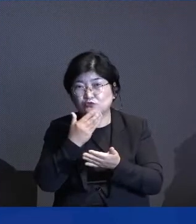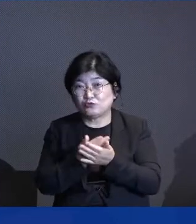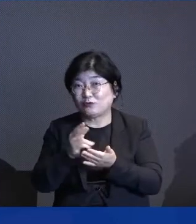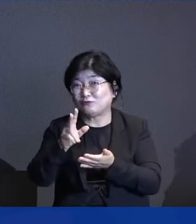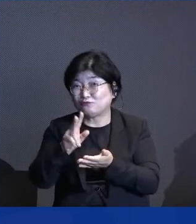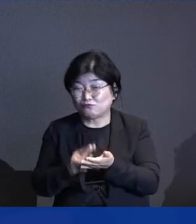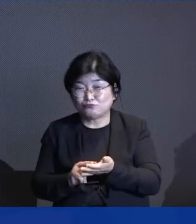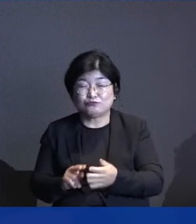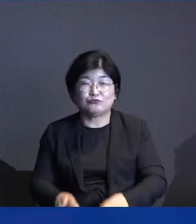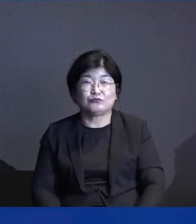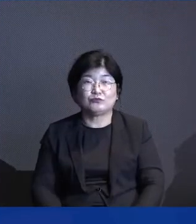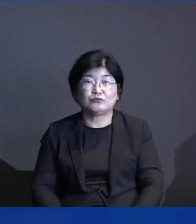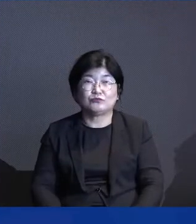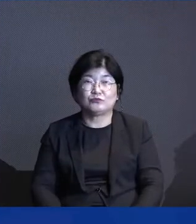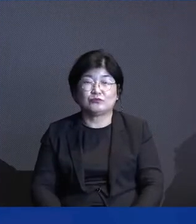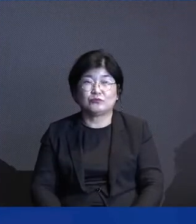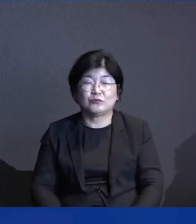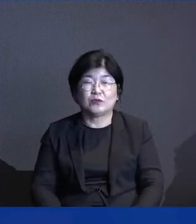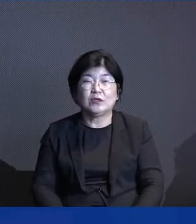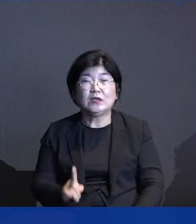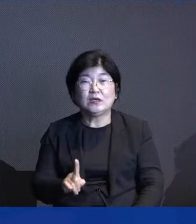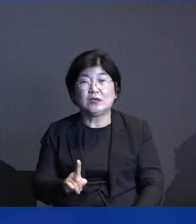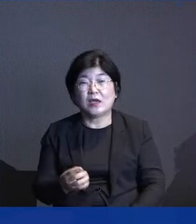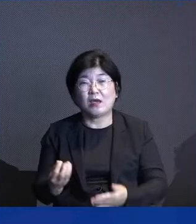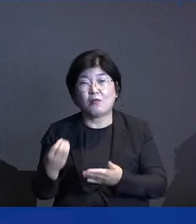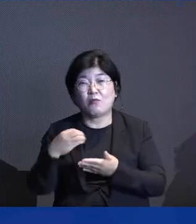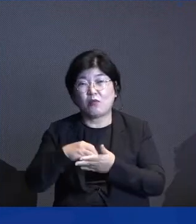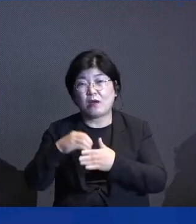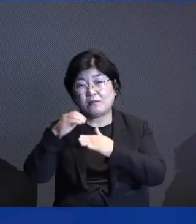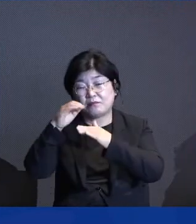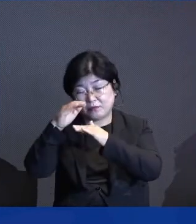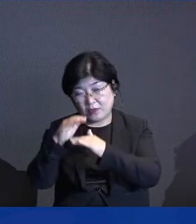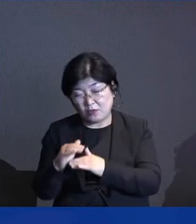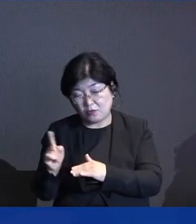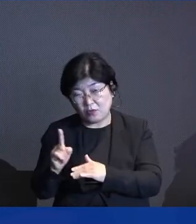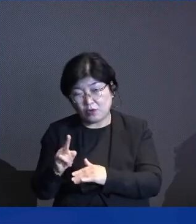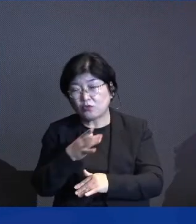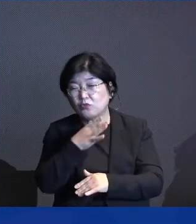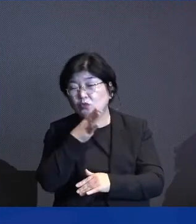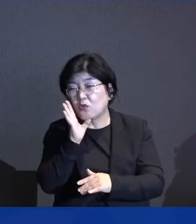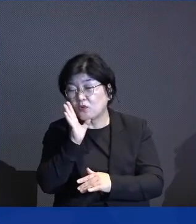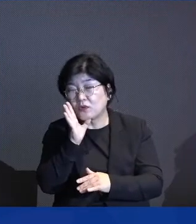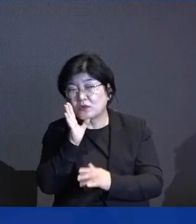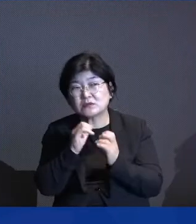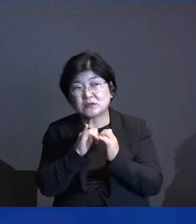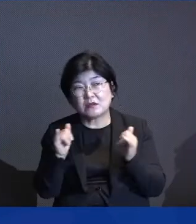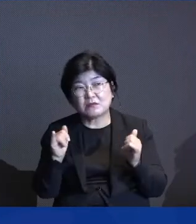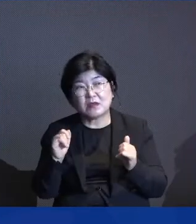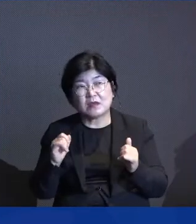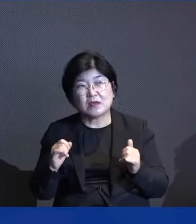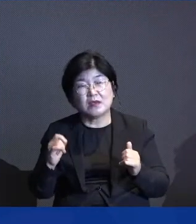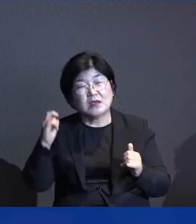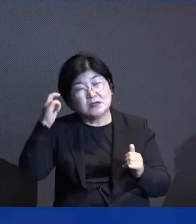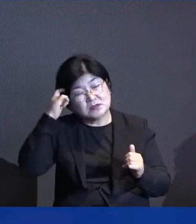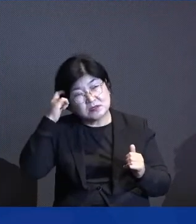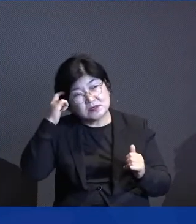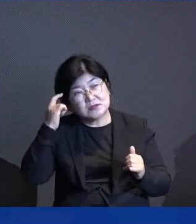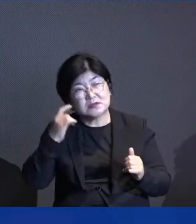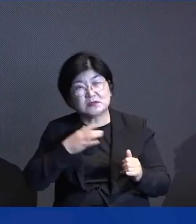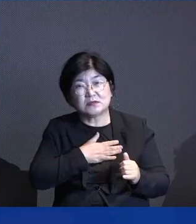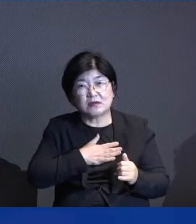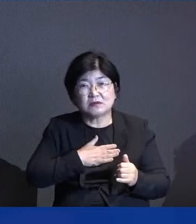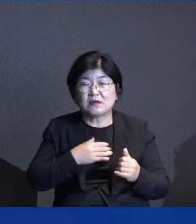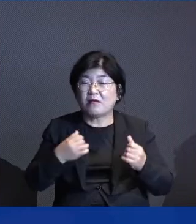adults, especially those with lower socioeconomic status. So how to ensure the